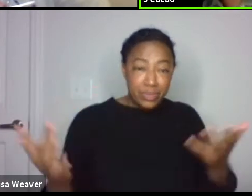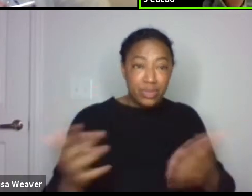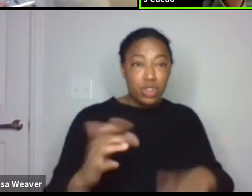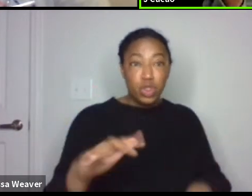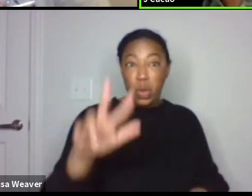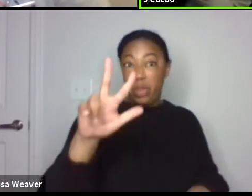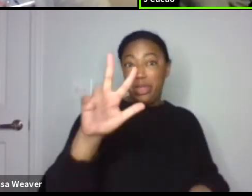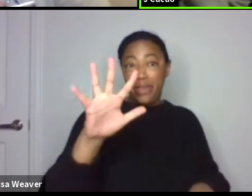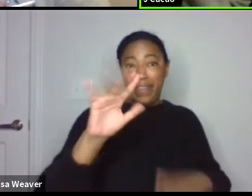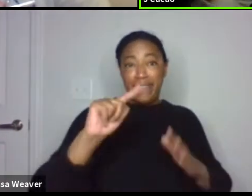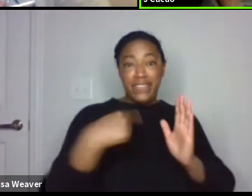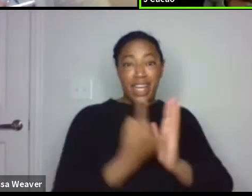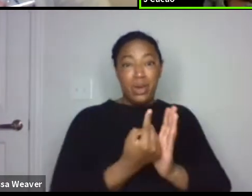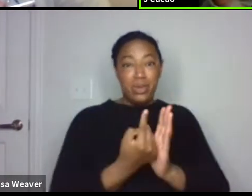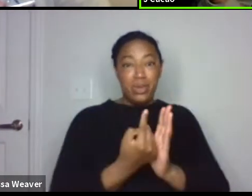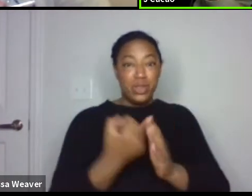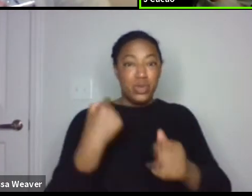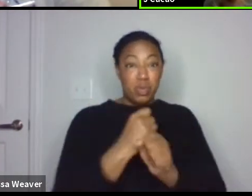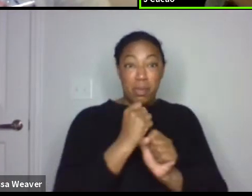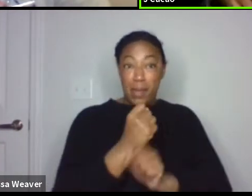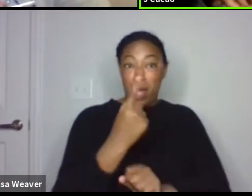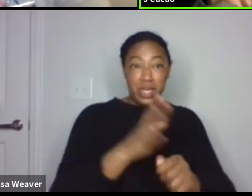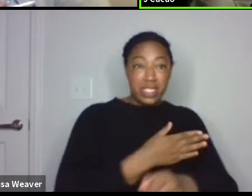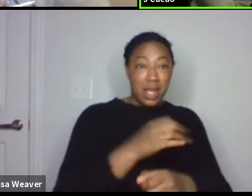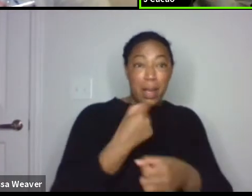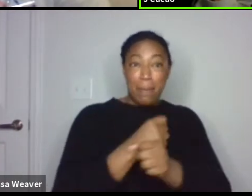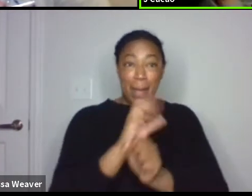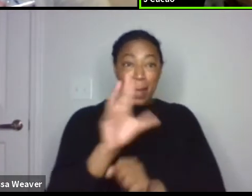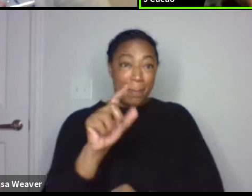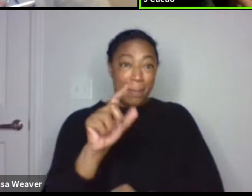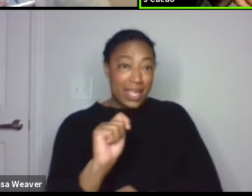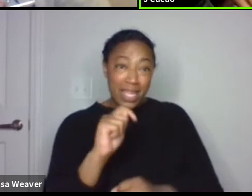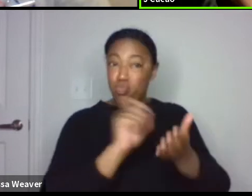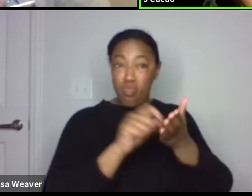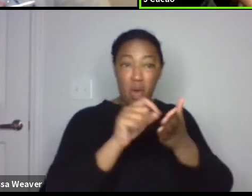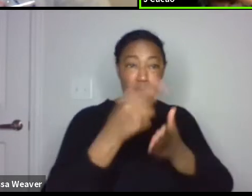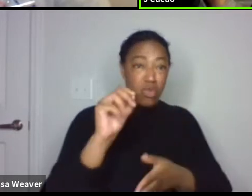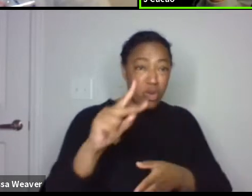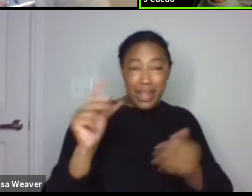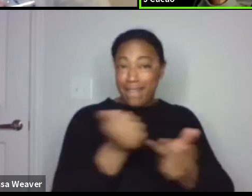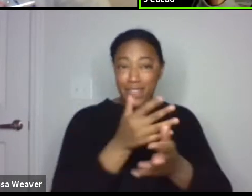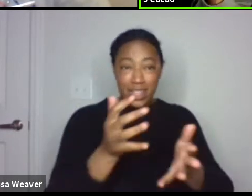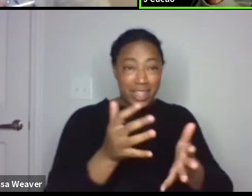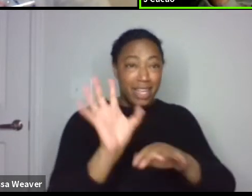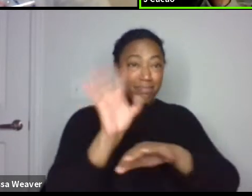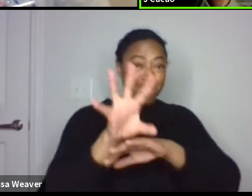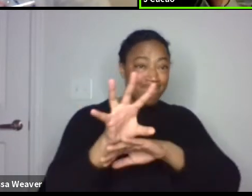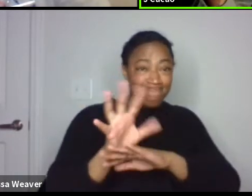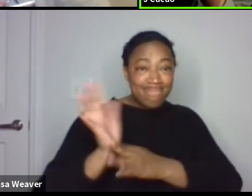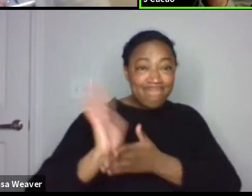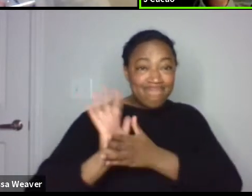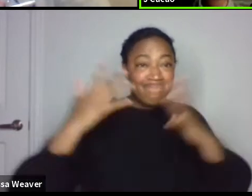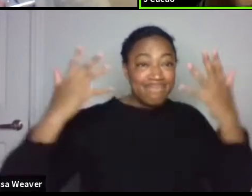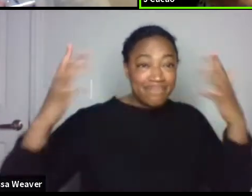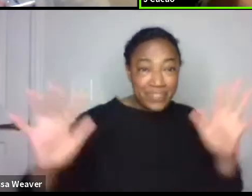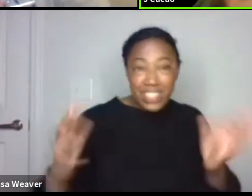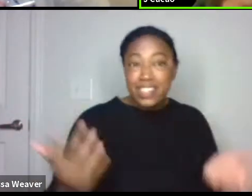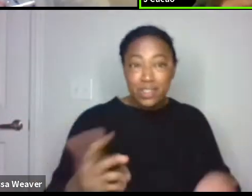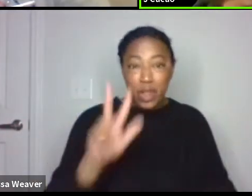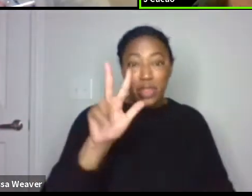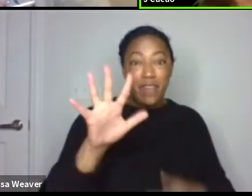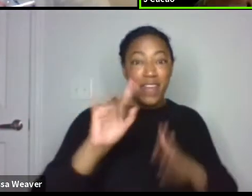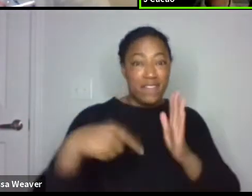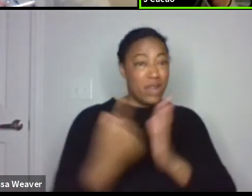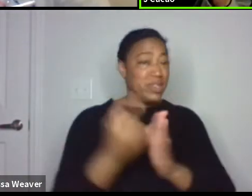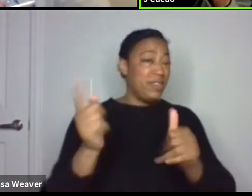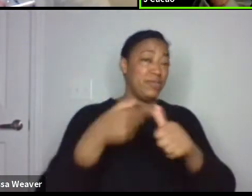35-hour time frame, we made up a song, made the beat, wrote the hooks and all that, and shot the video for it. You know what I mean? So that was my first time actually